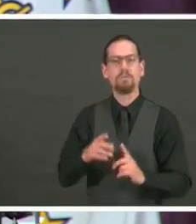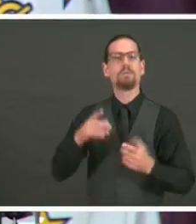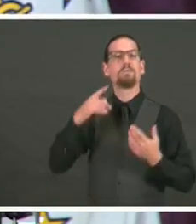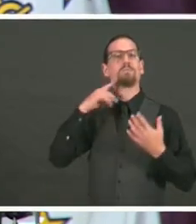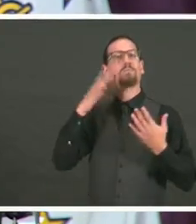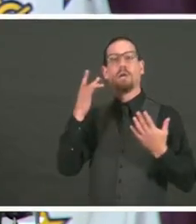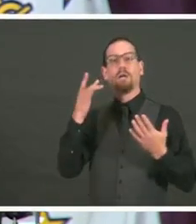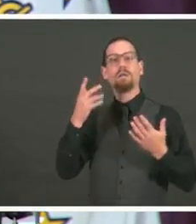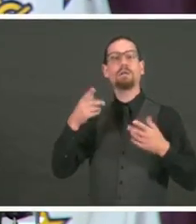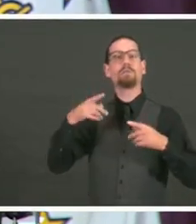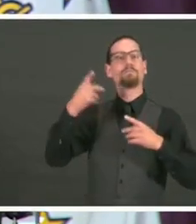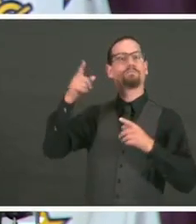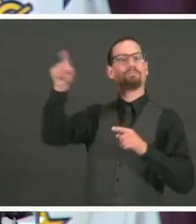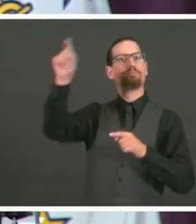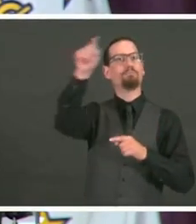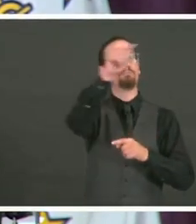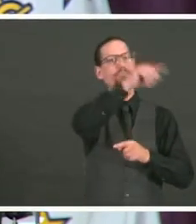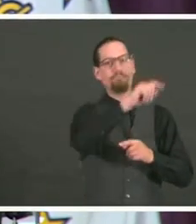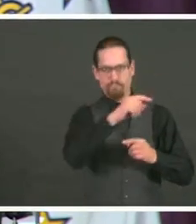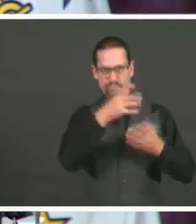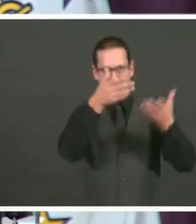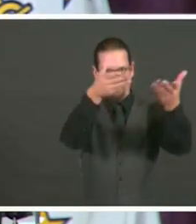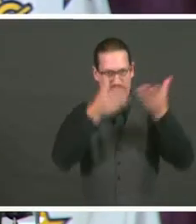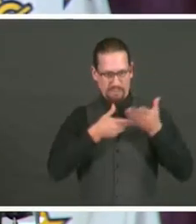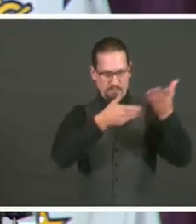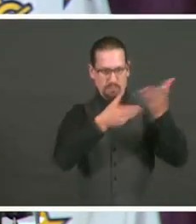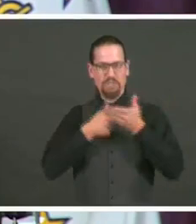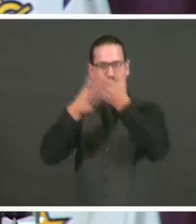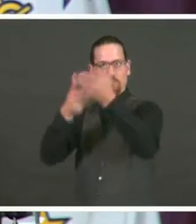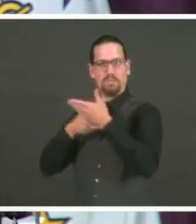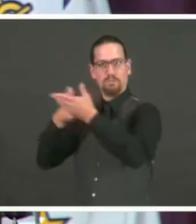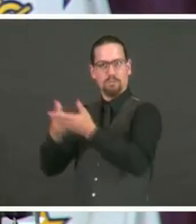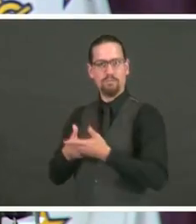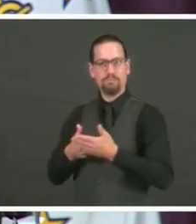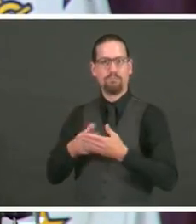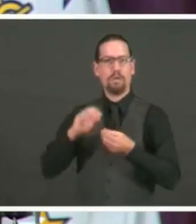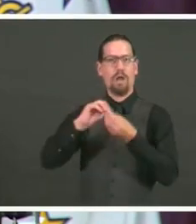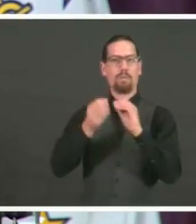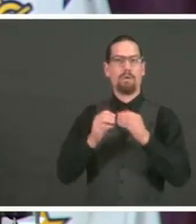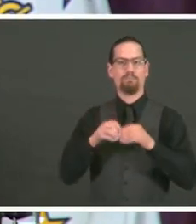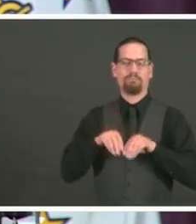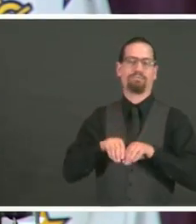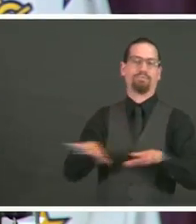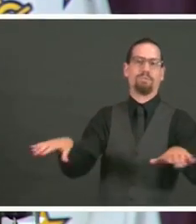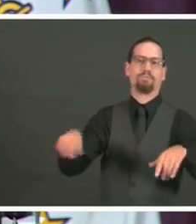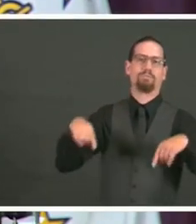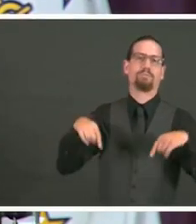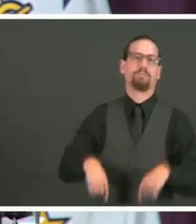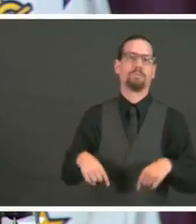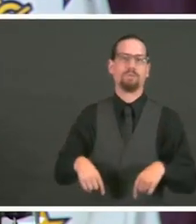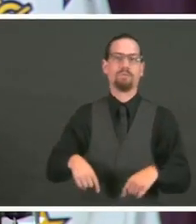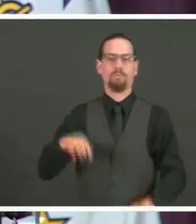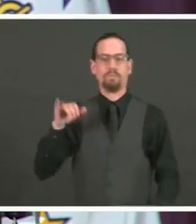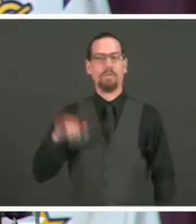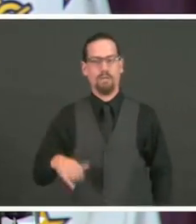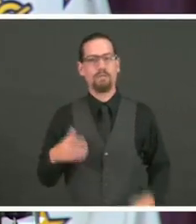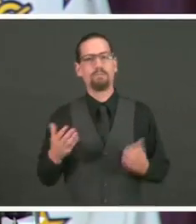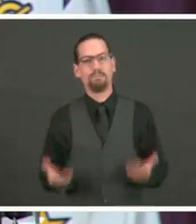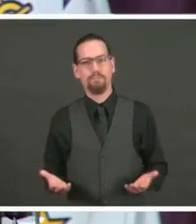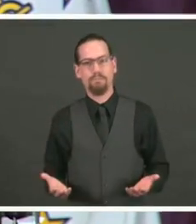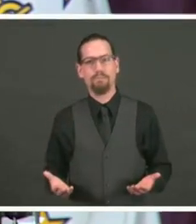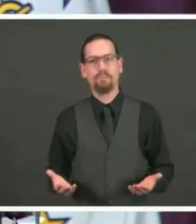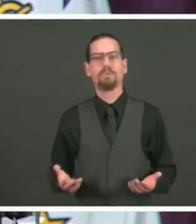to remind you, anyone coming to Rhode Island from one of the 33 states around the